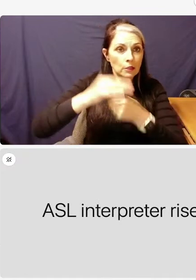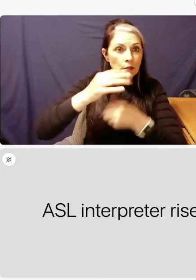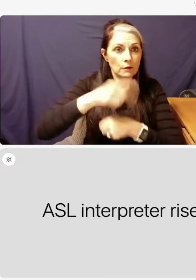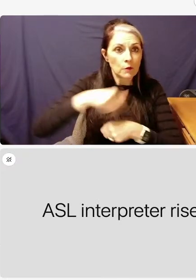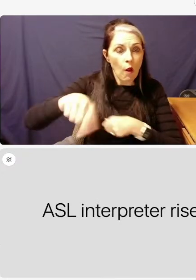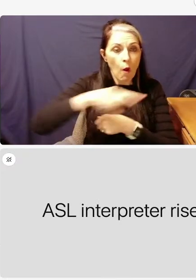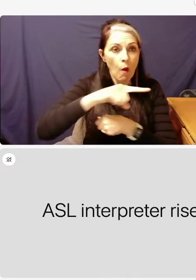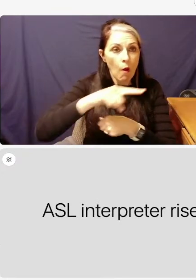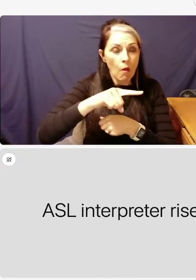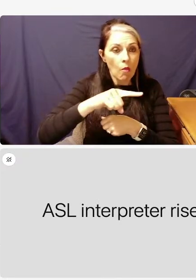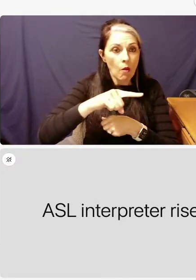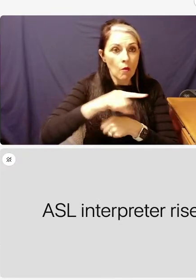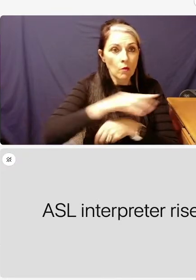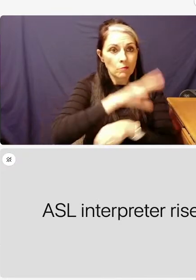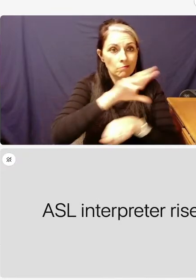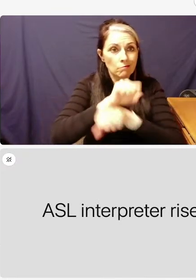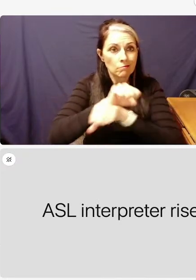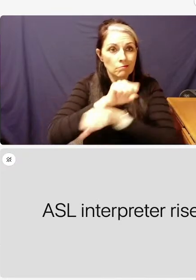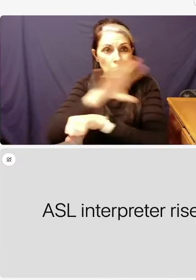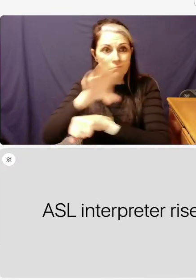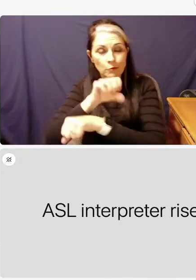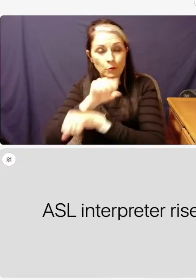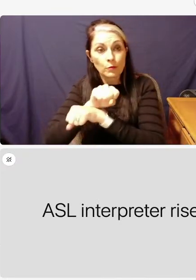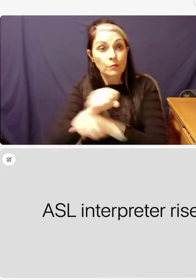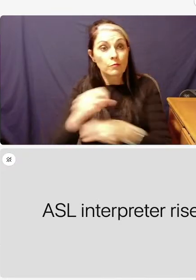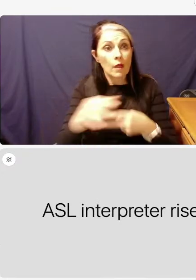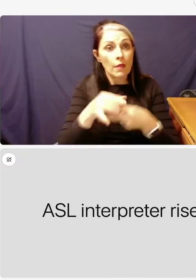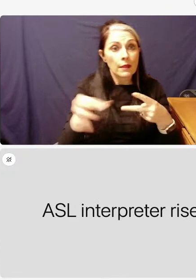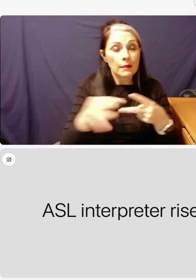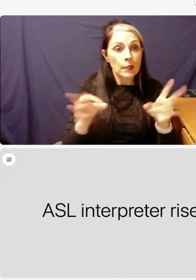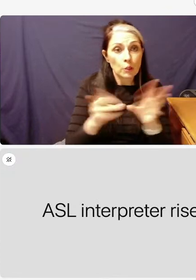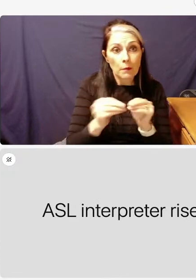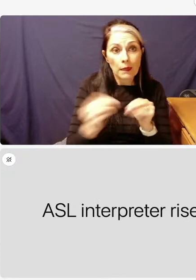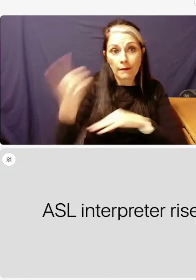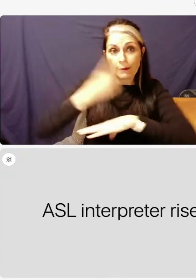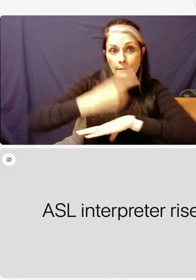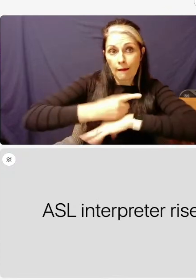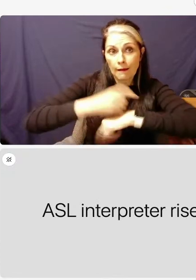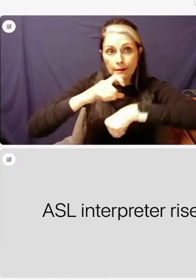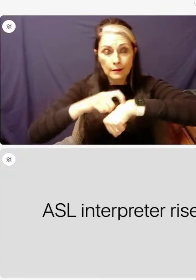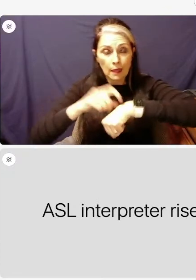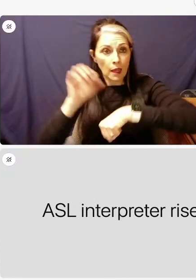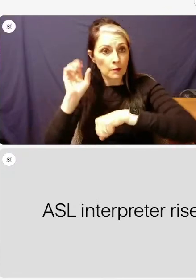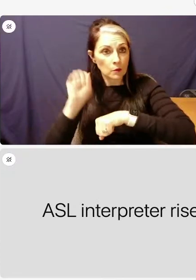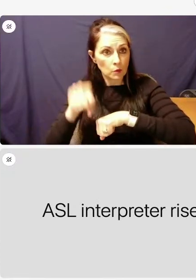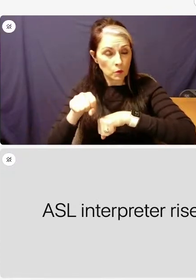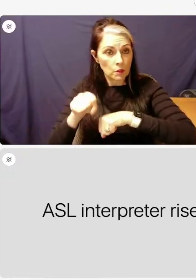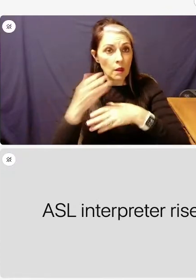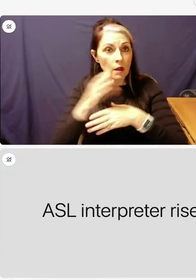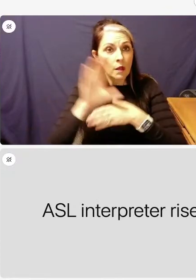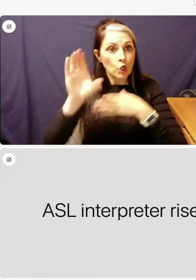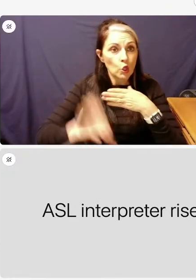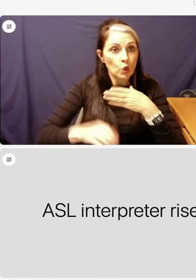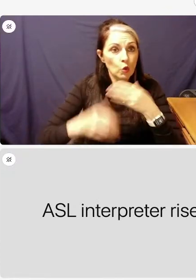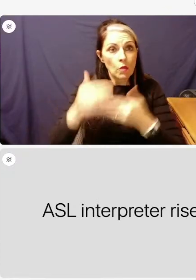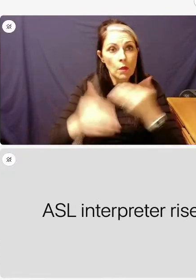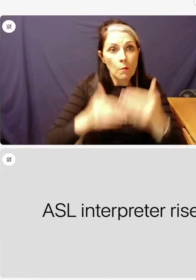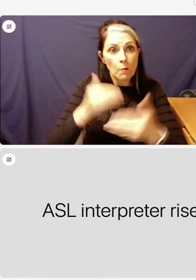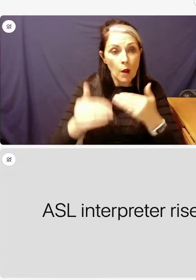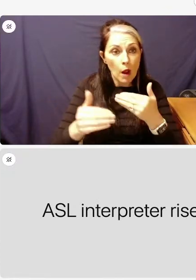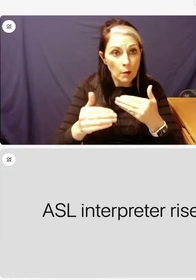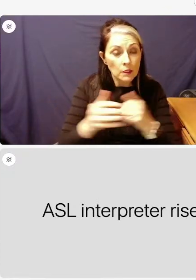meeting dates and times and once we conclude that process i will be i will be happy to hand off the gavel to our next